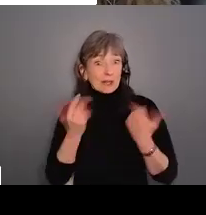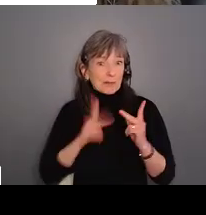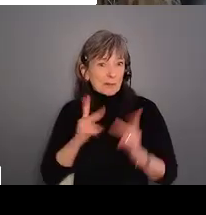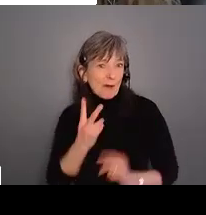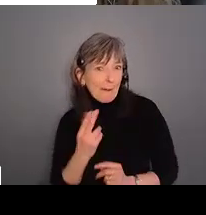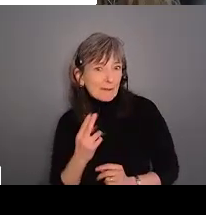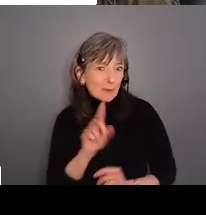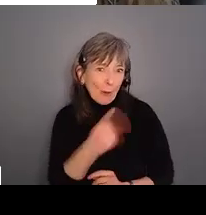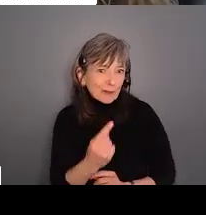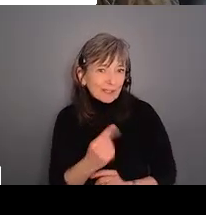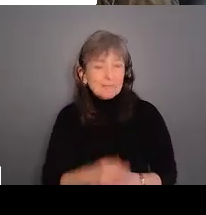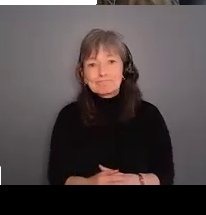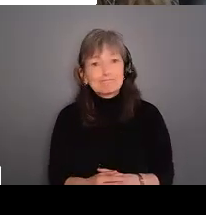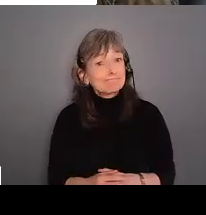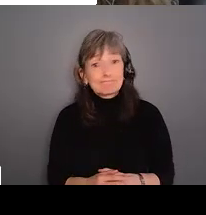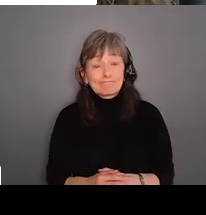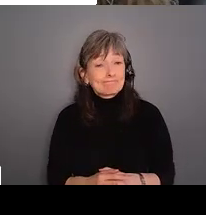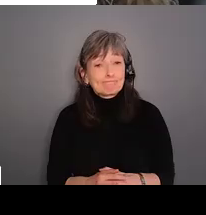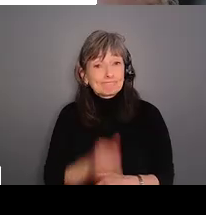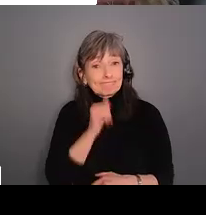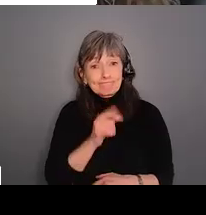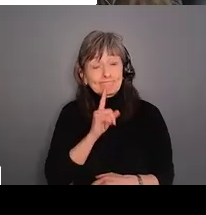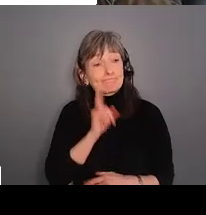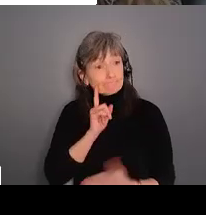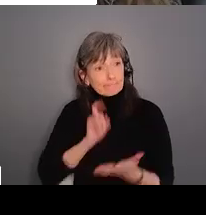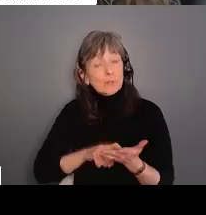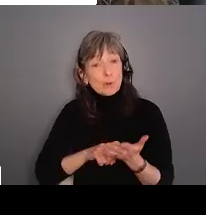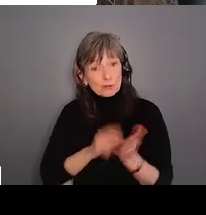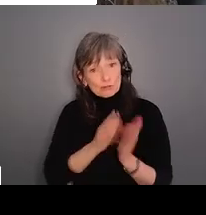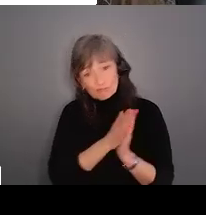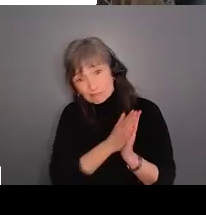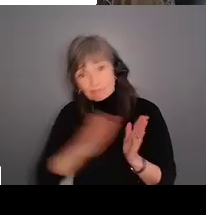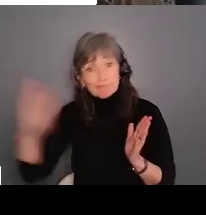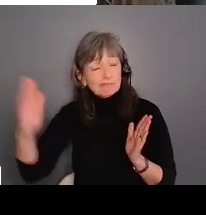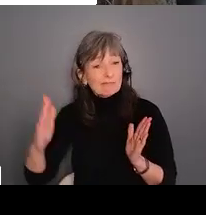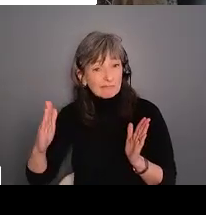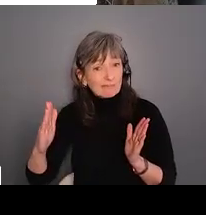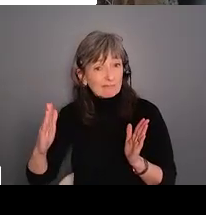couples. But really it can affect every single person across the lifespan.